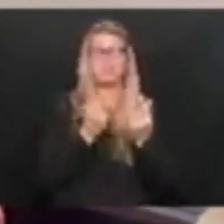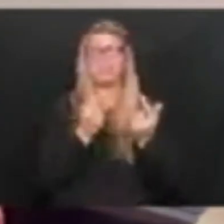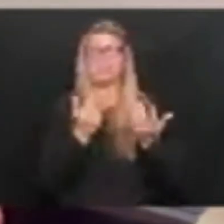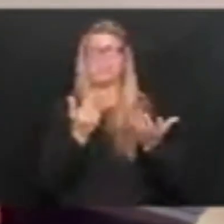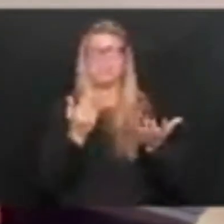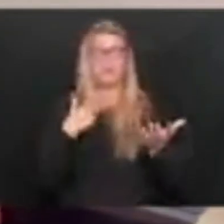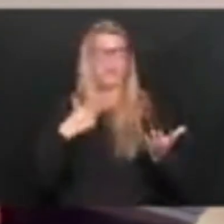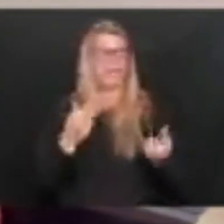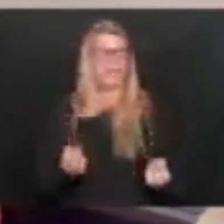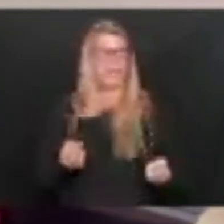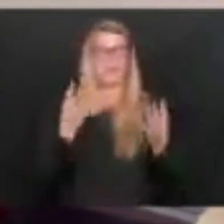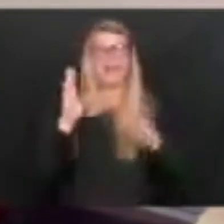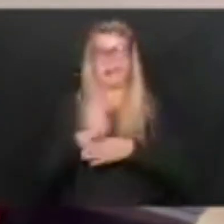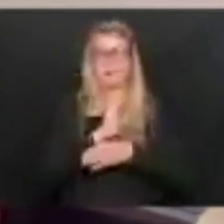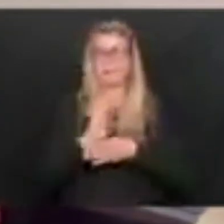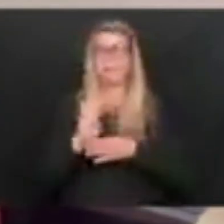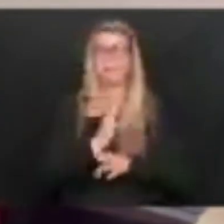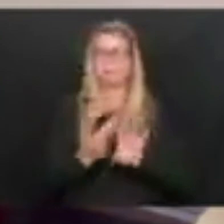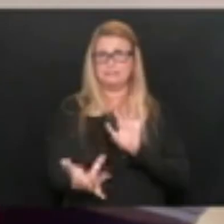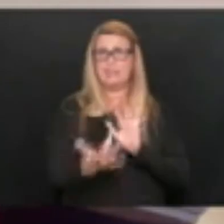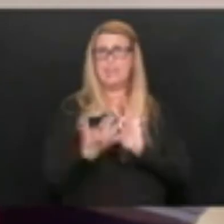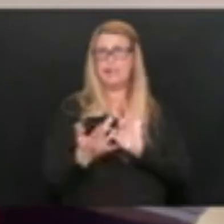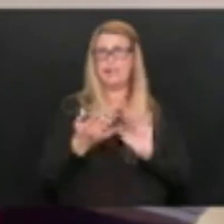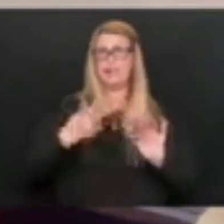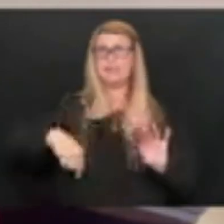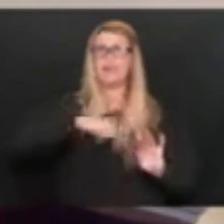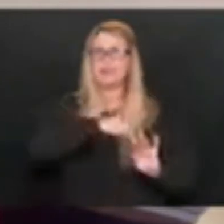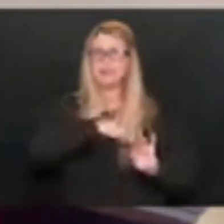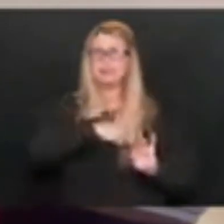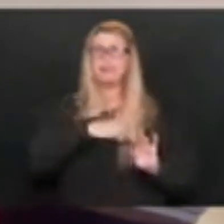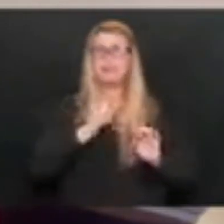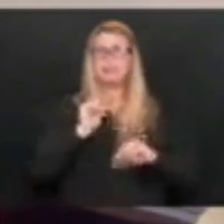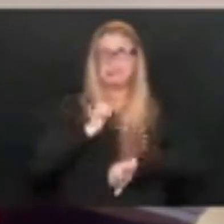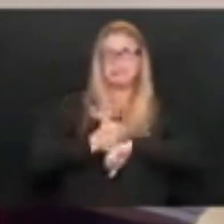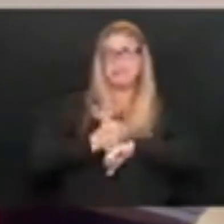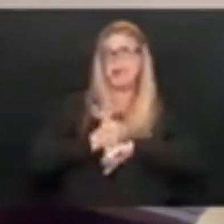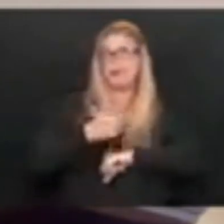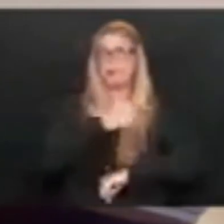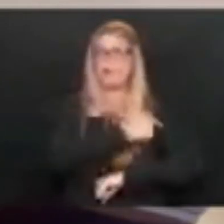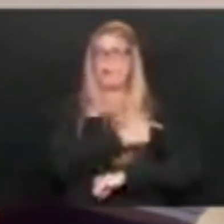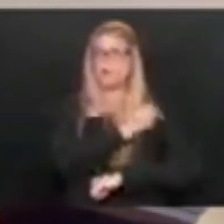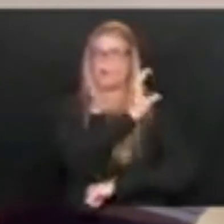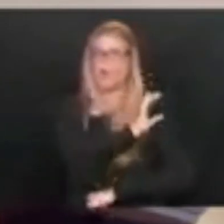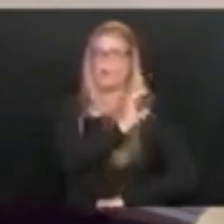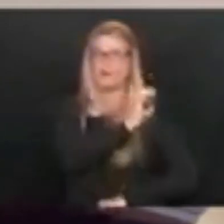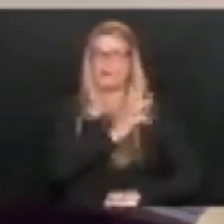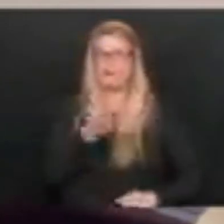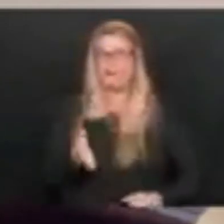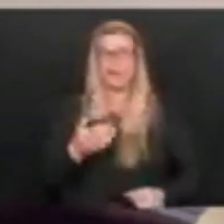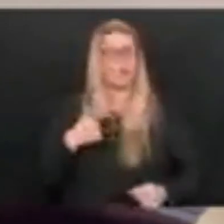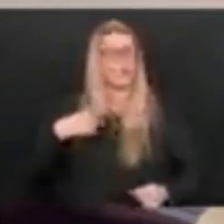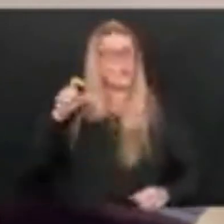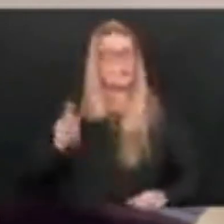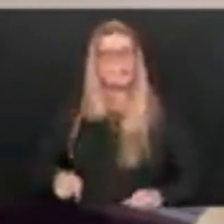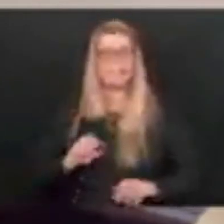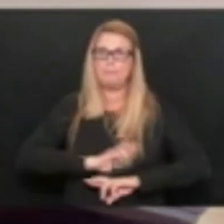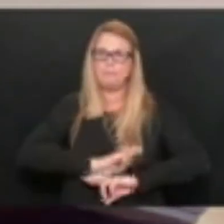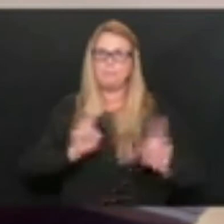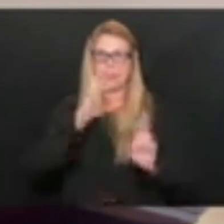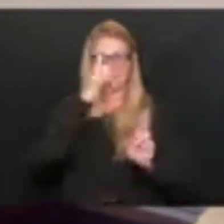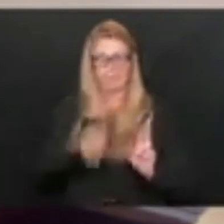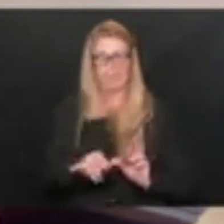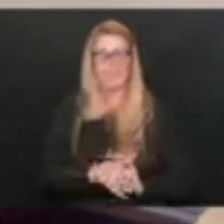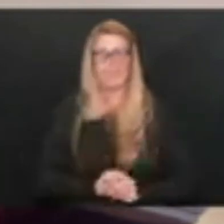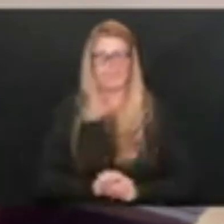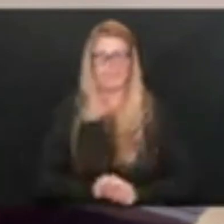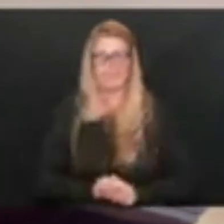a number of businesses and organizations call us to set up vaccine clinics. We've got to step up and do this.